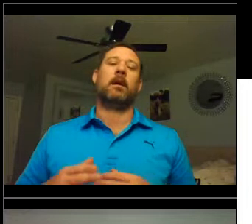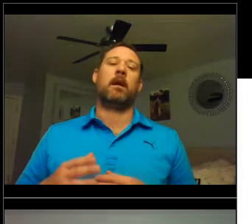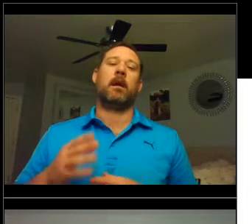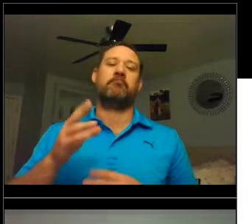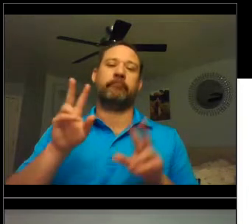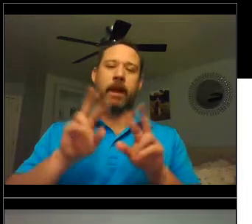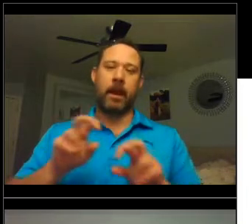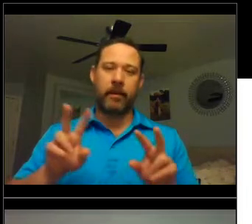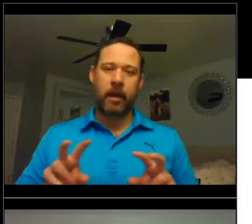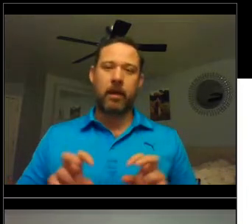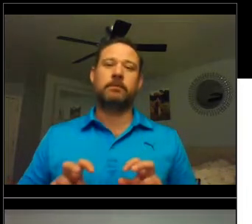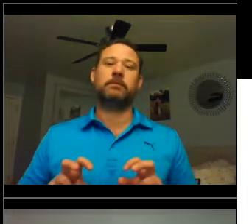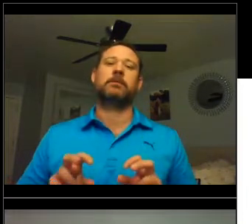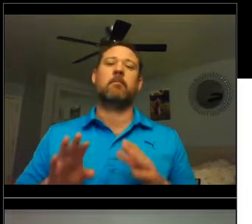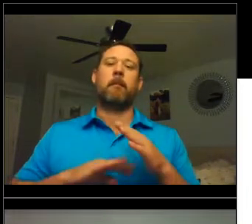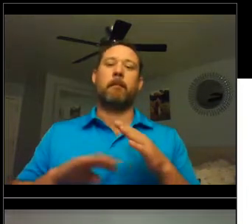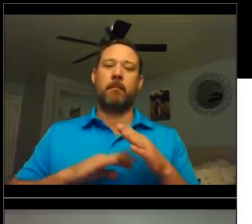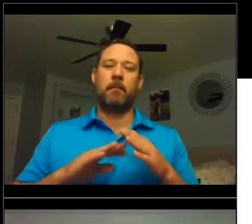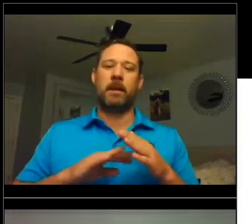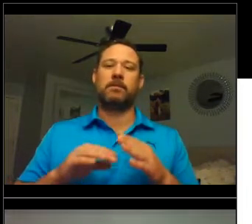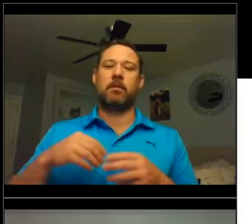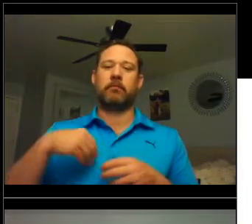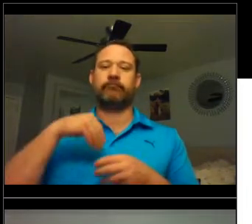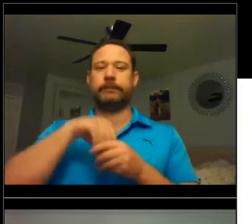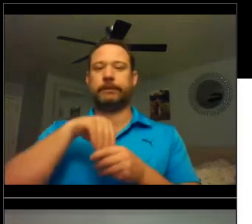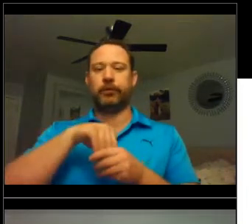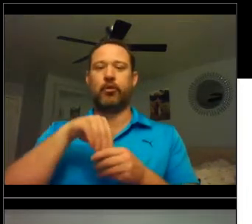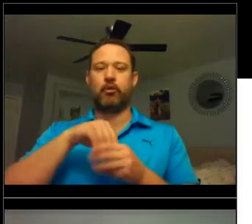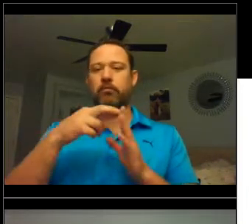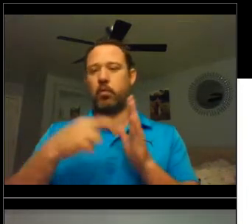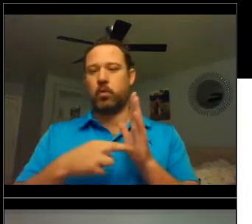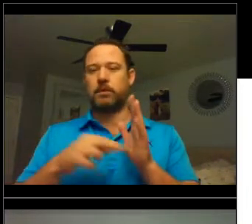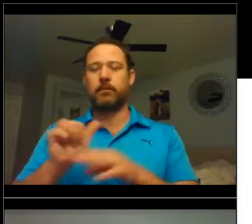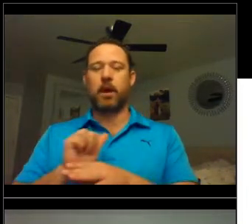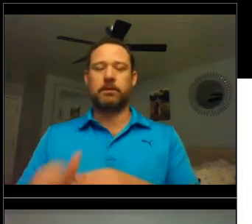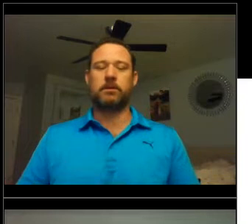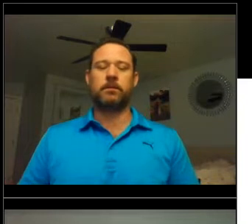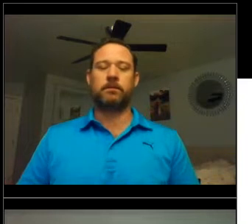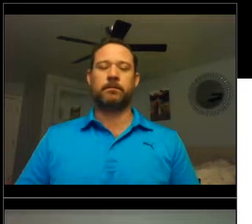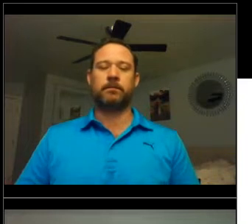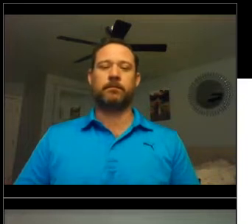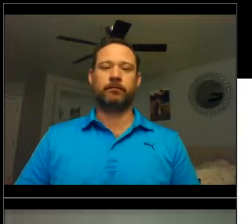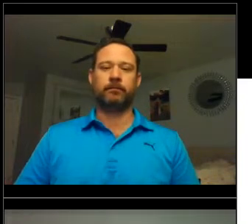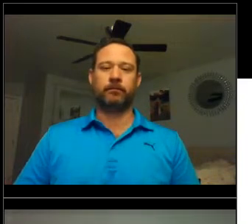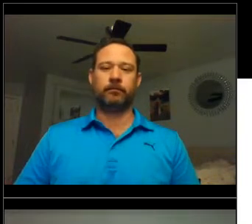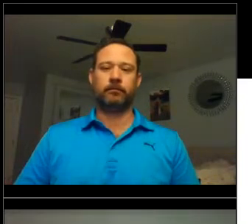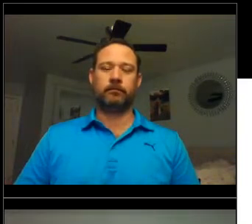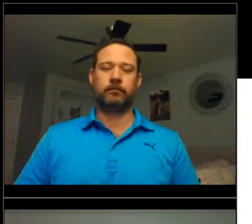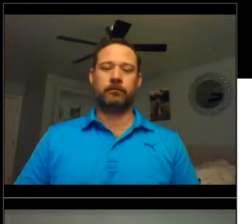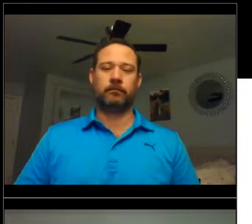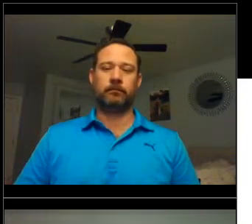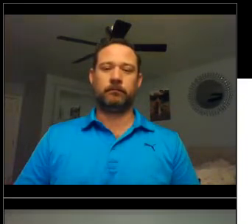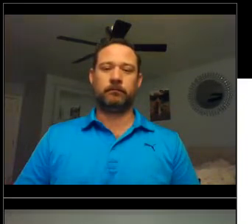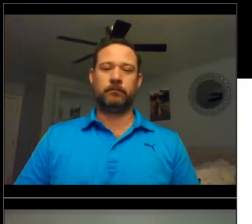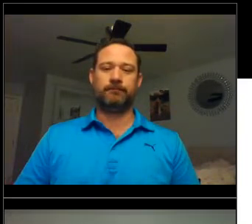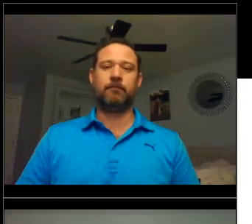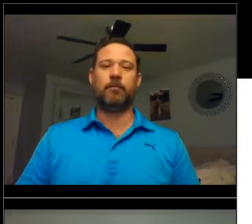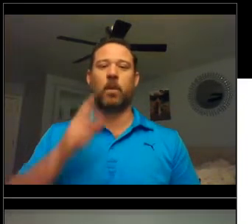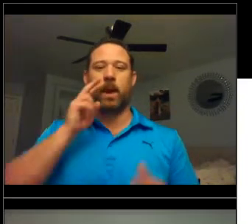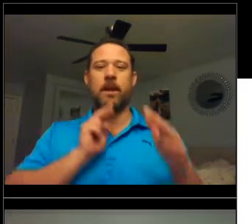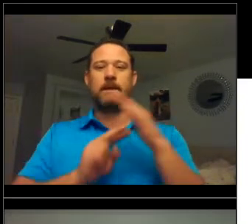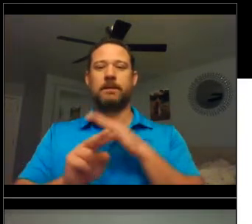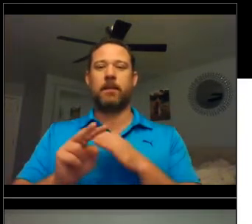analyze them based on our internal protocols and practices. And that we anticipate